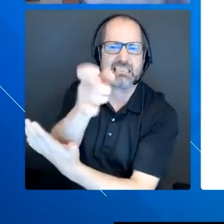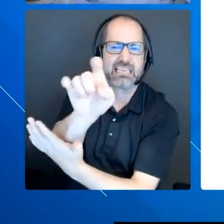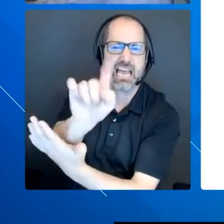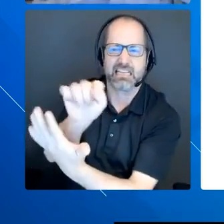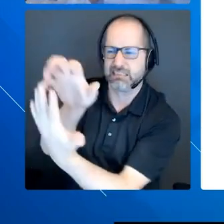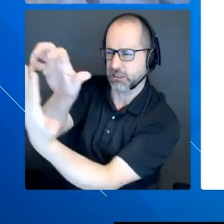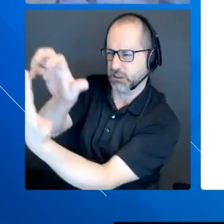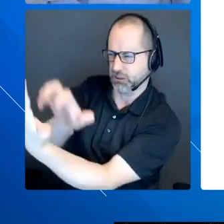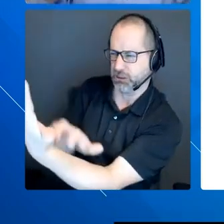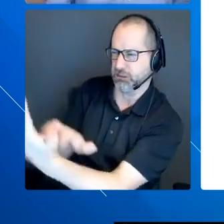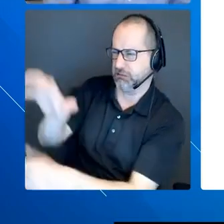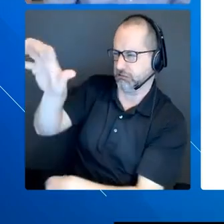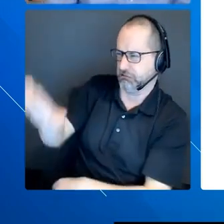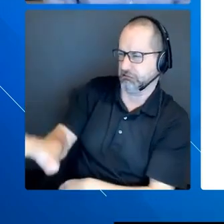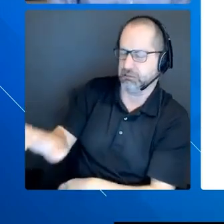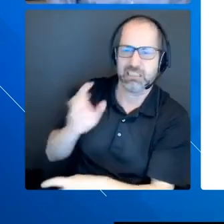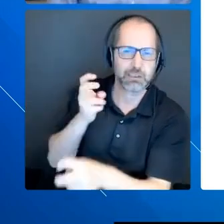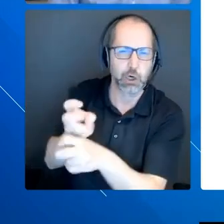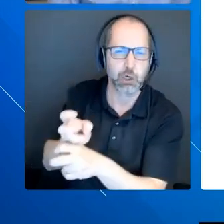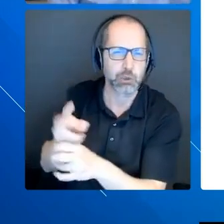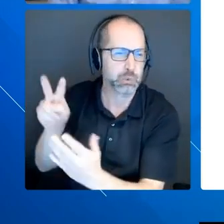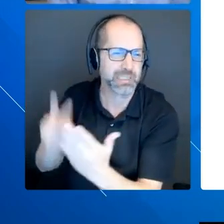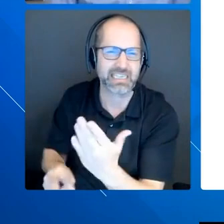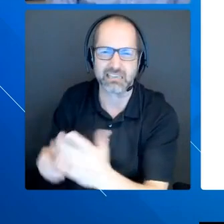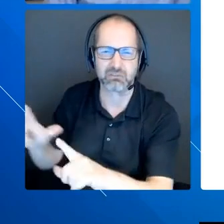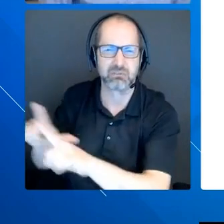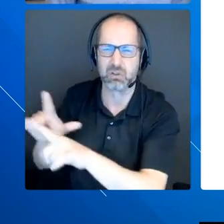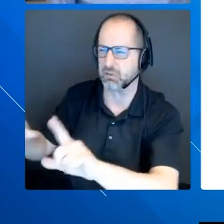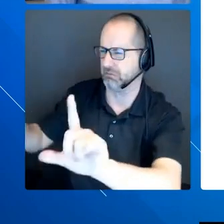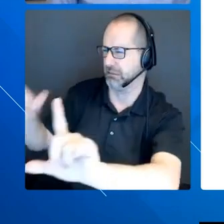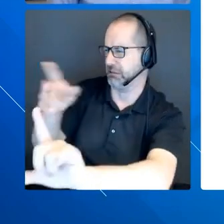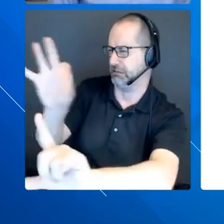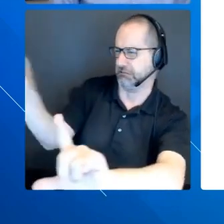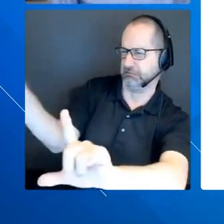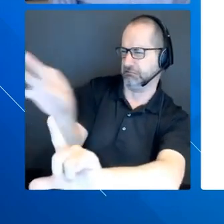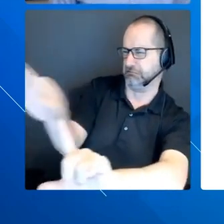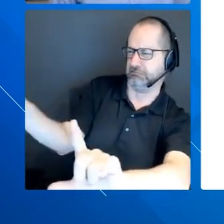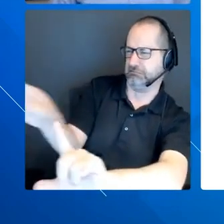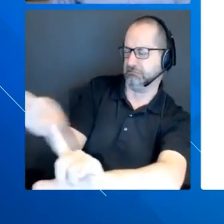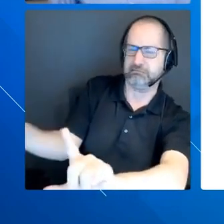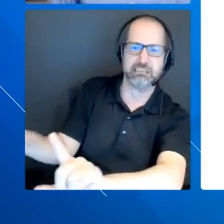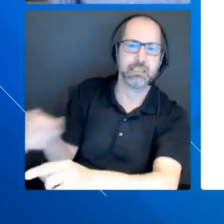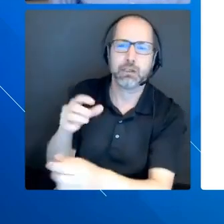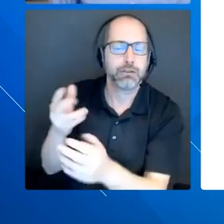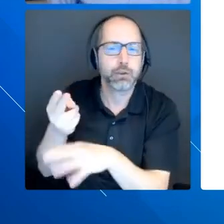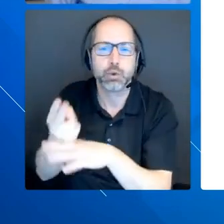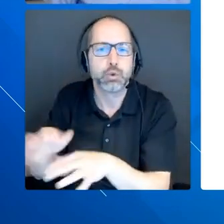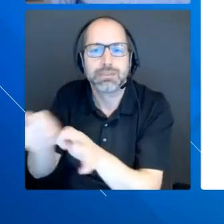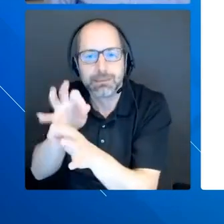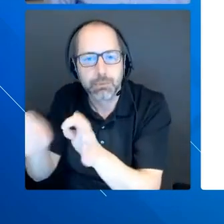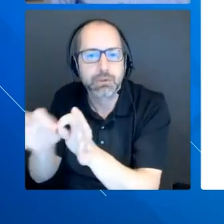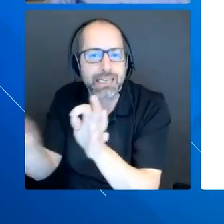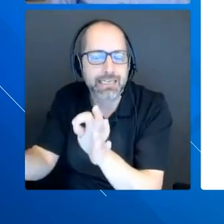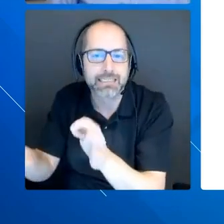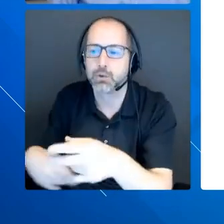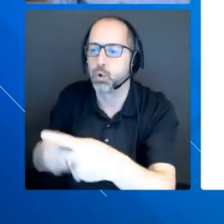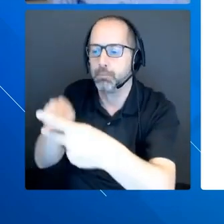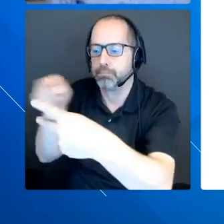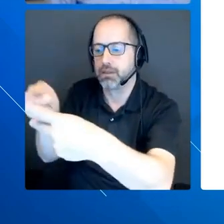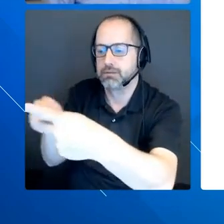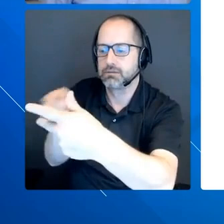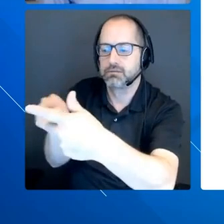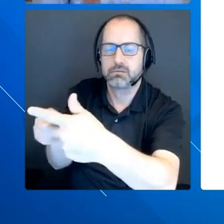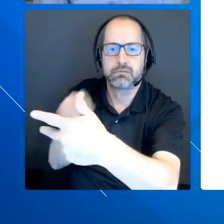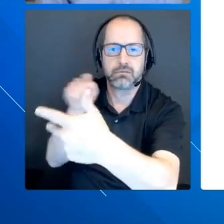I'll show you an example again, but where it fills the whole screen. It's just hard for me to process, hard for me to read. Use simple sentences, use bullets. I sometimes